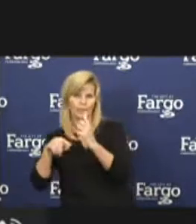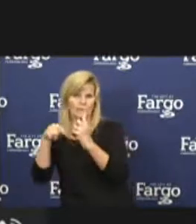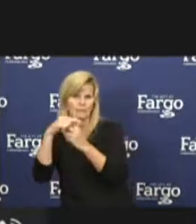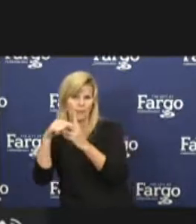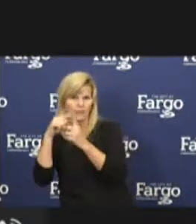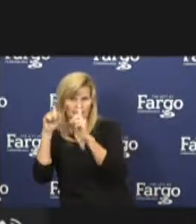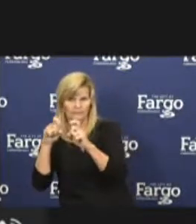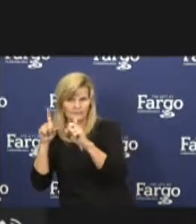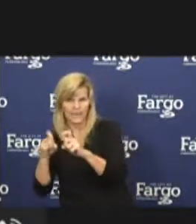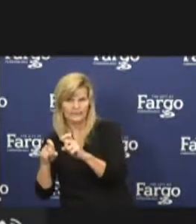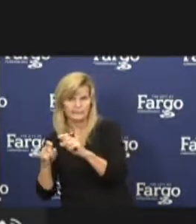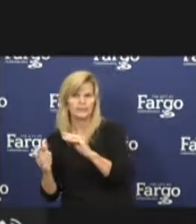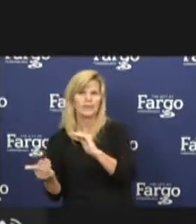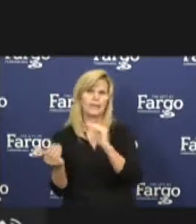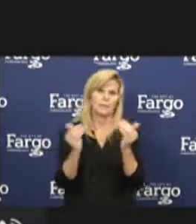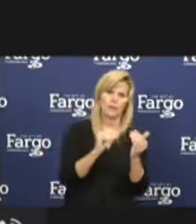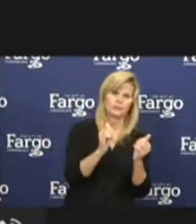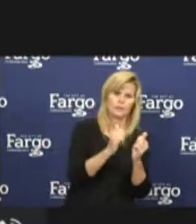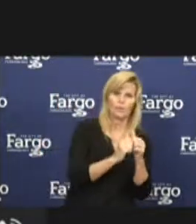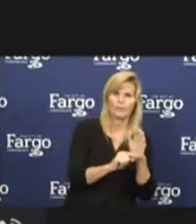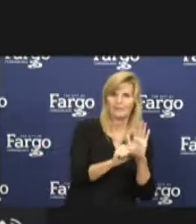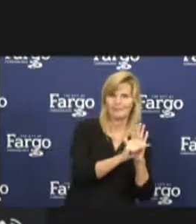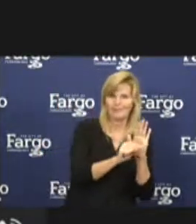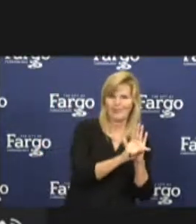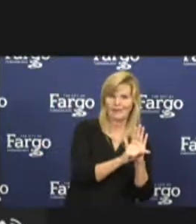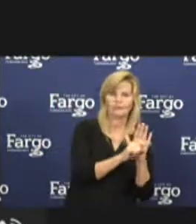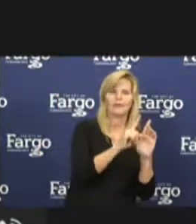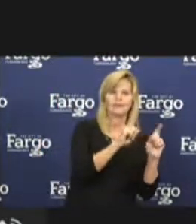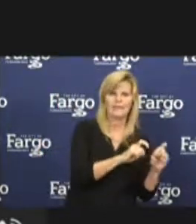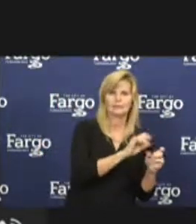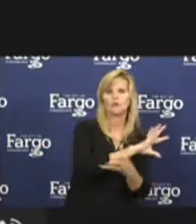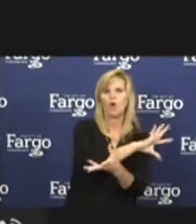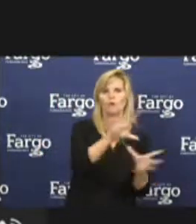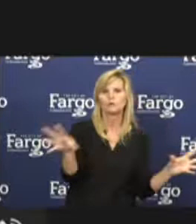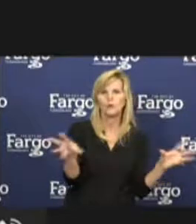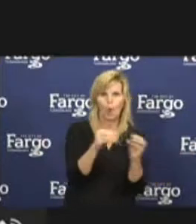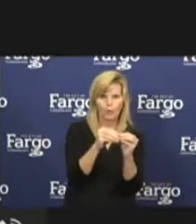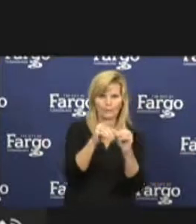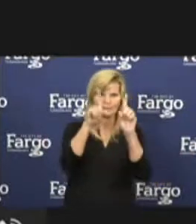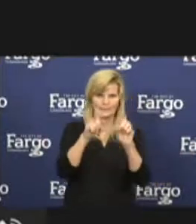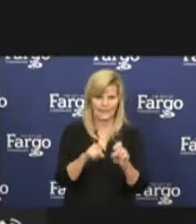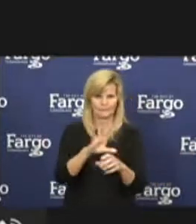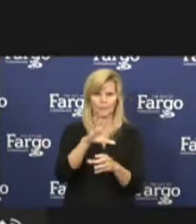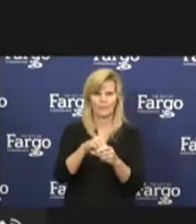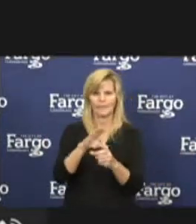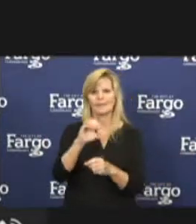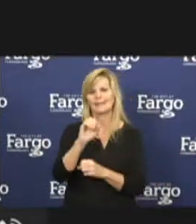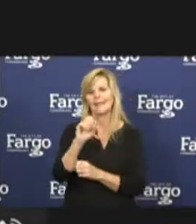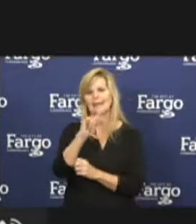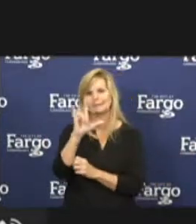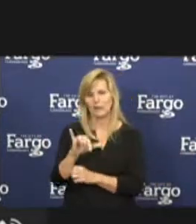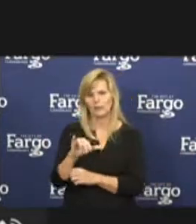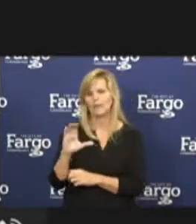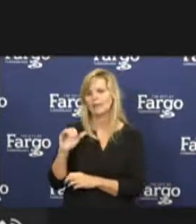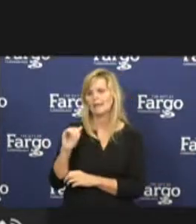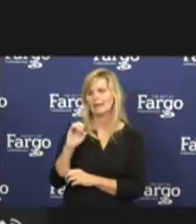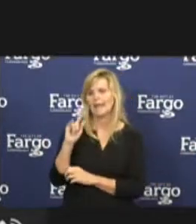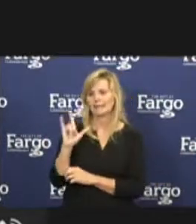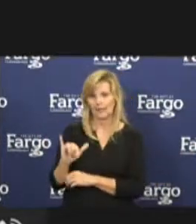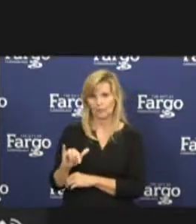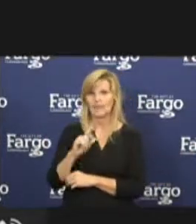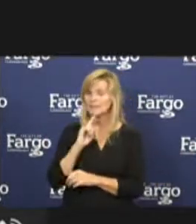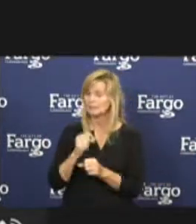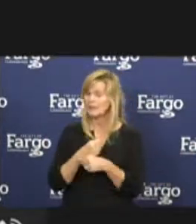positive tests in relationship to all of the tests completed in Cass County. And Cass County is making